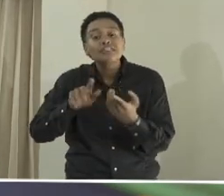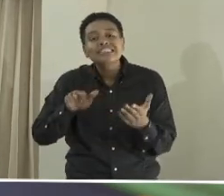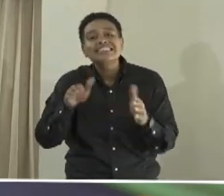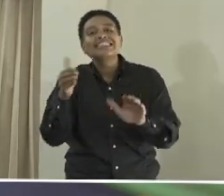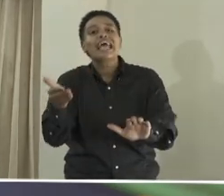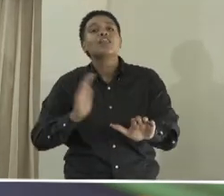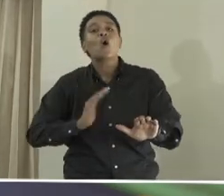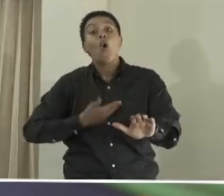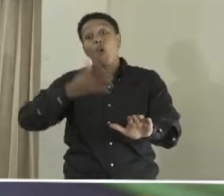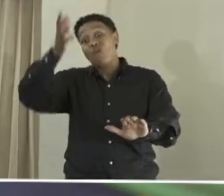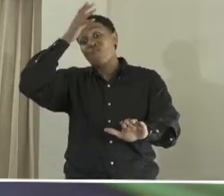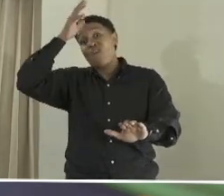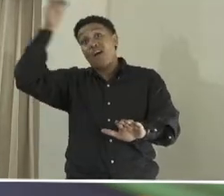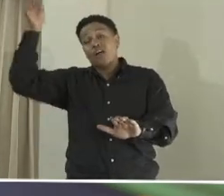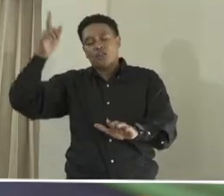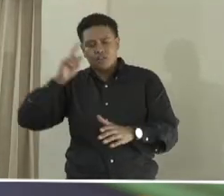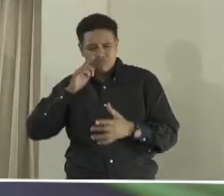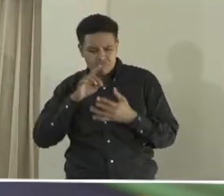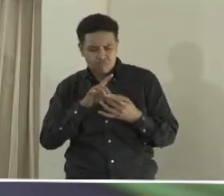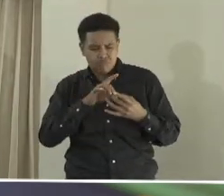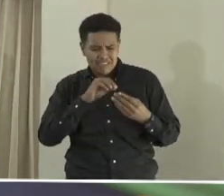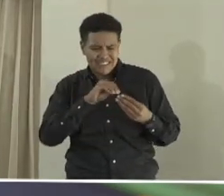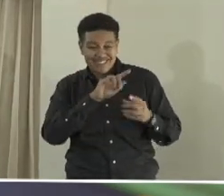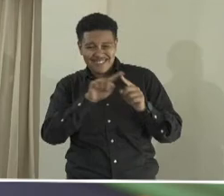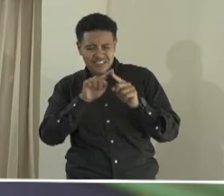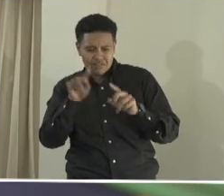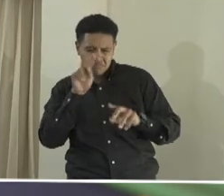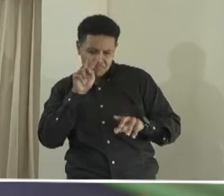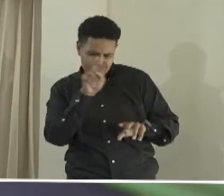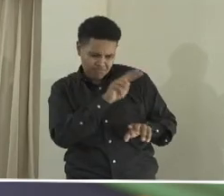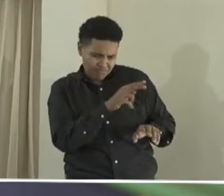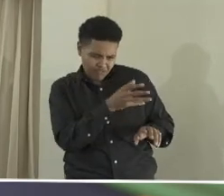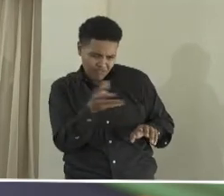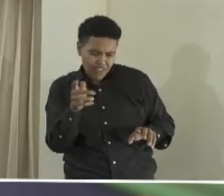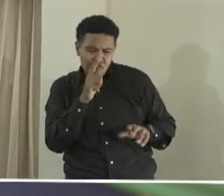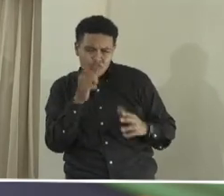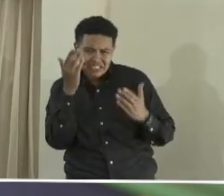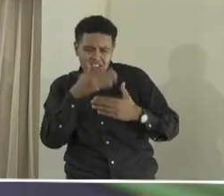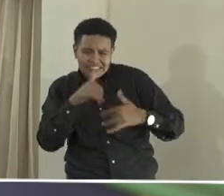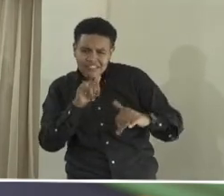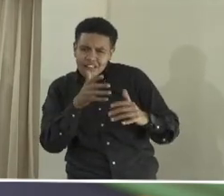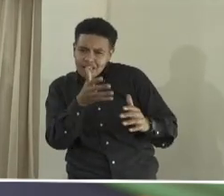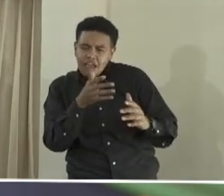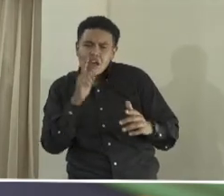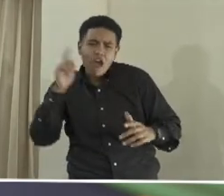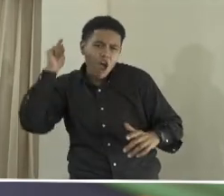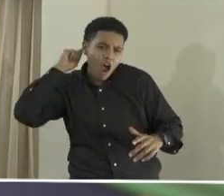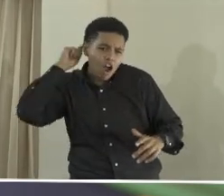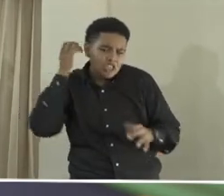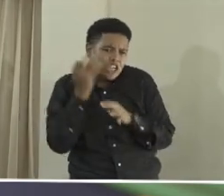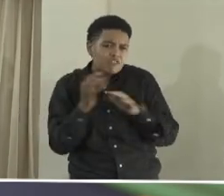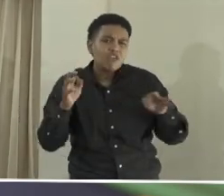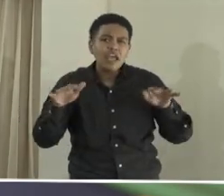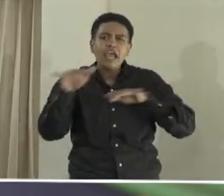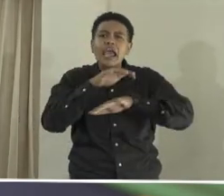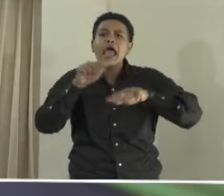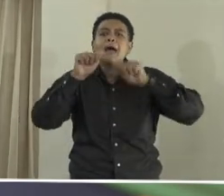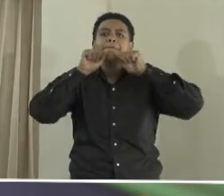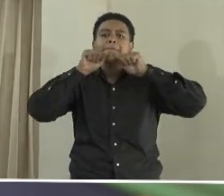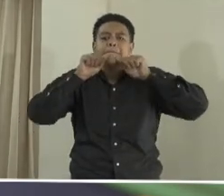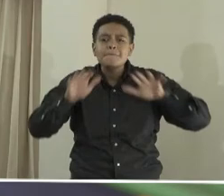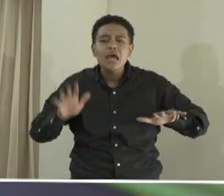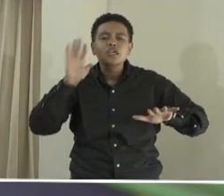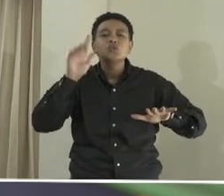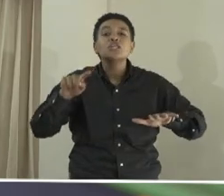Our fathers chained in prisons dark were still in heart and conscience free, and blessed would be